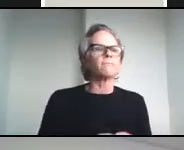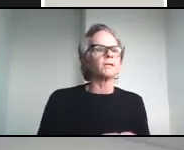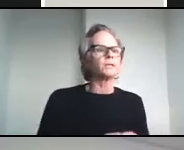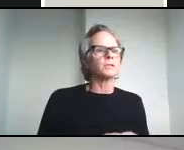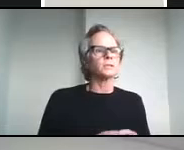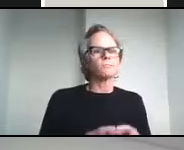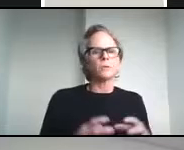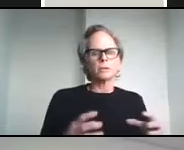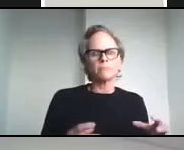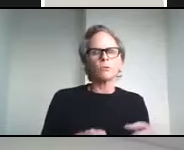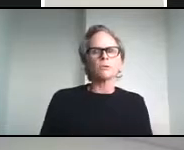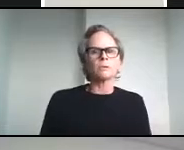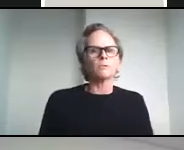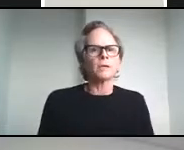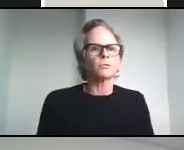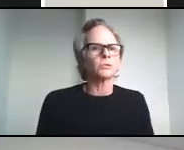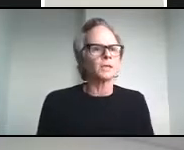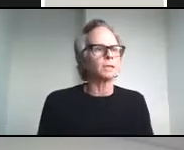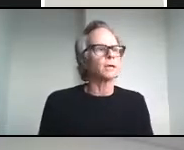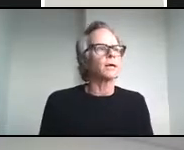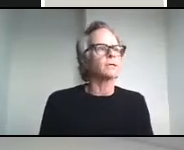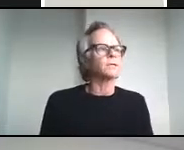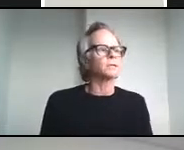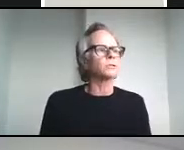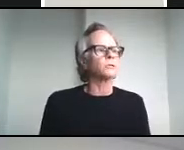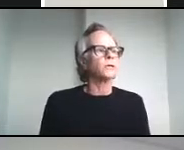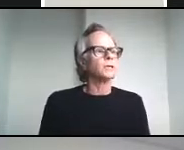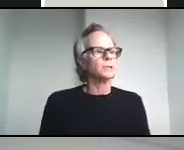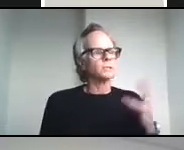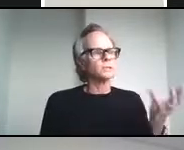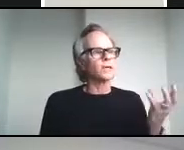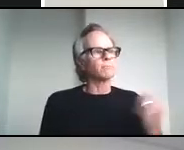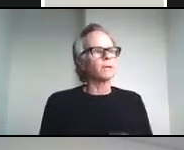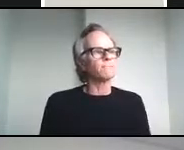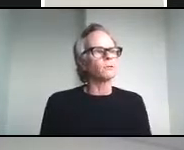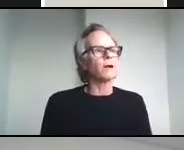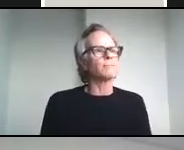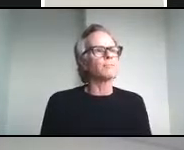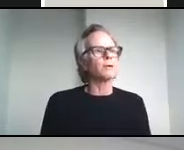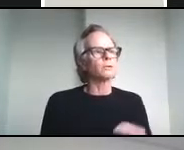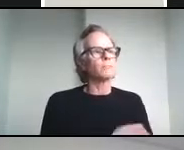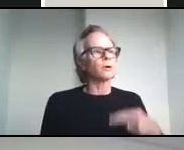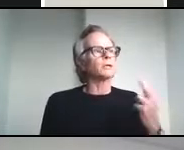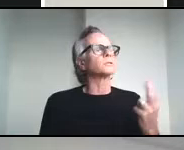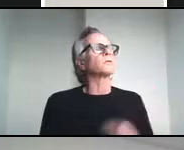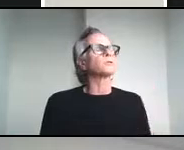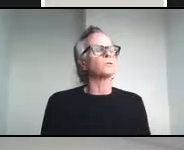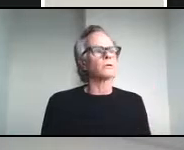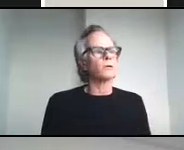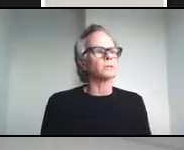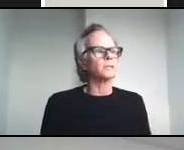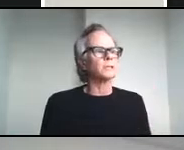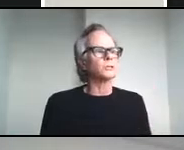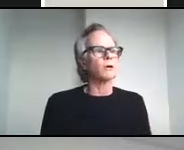interior renovation, it's really important that we understand the context. So this is the site plan of your library with the parking